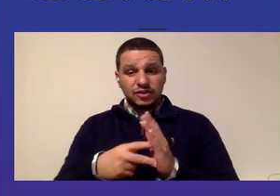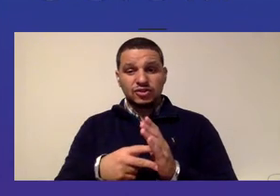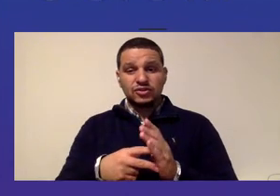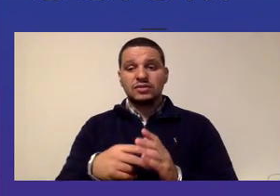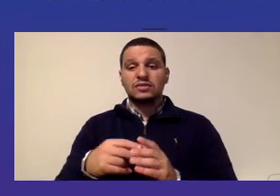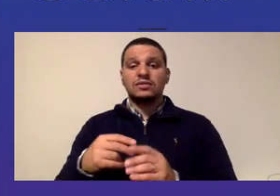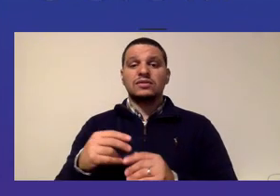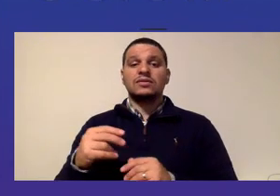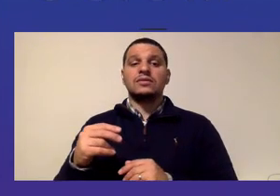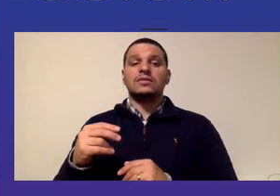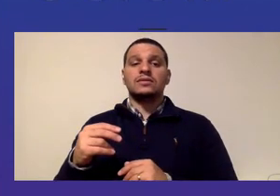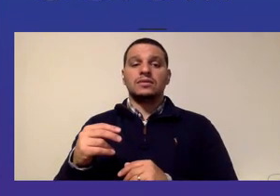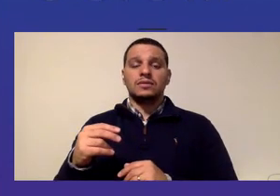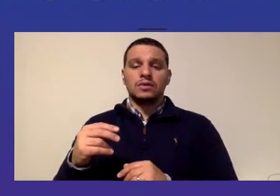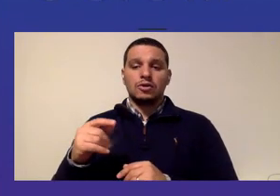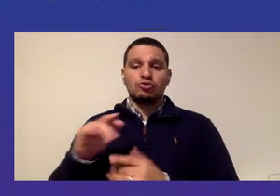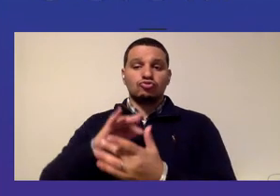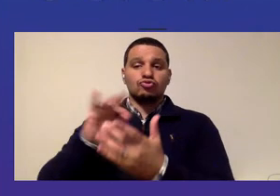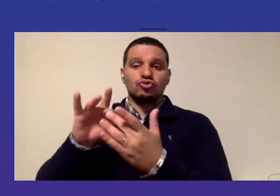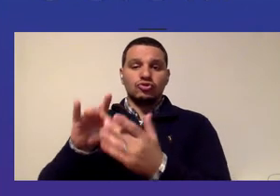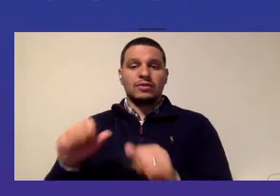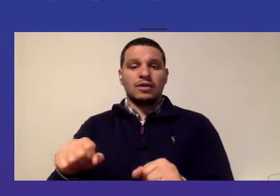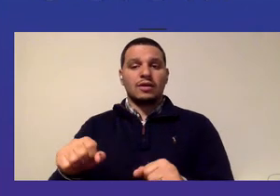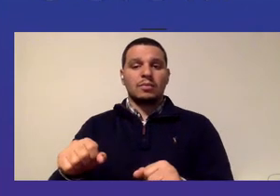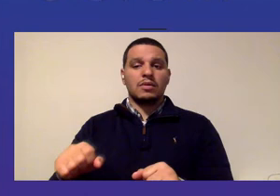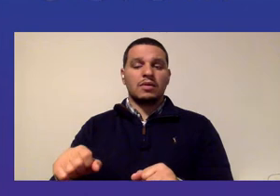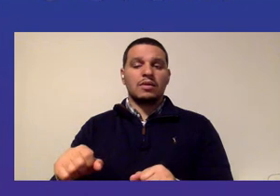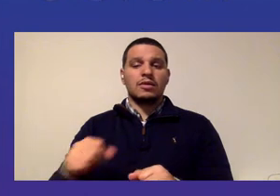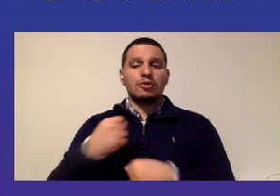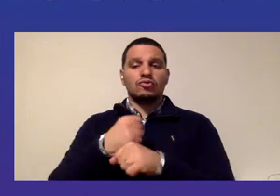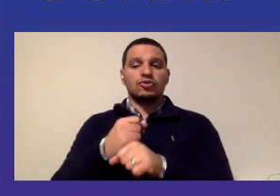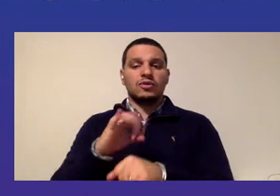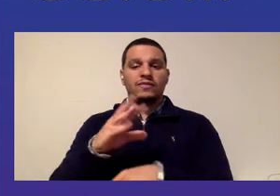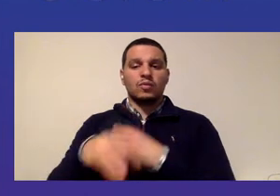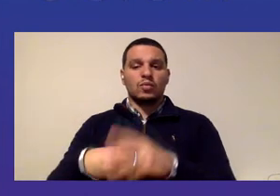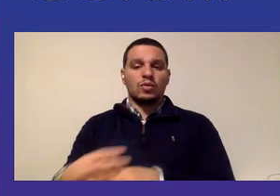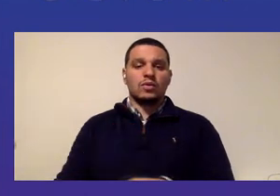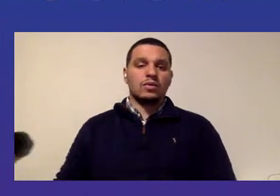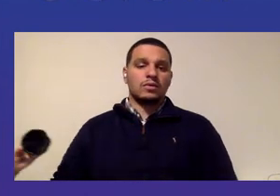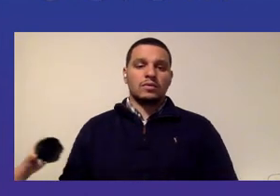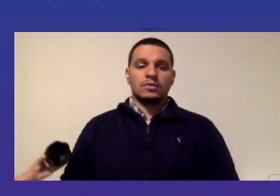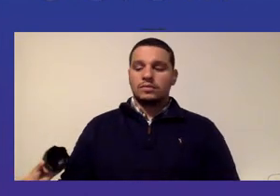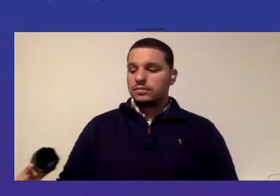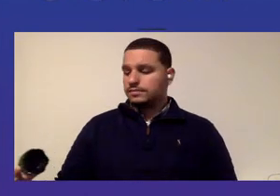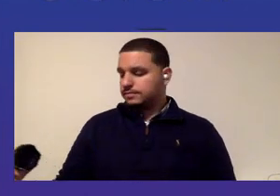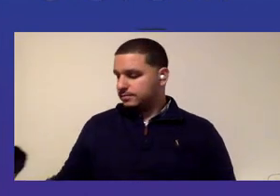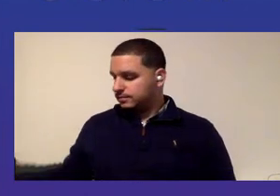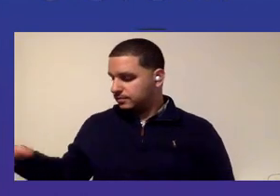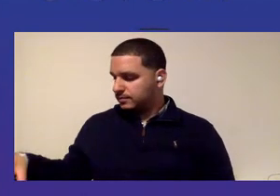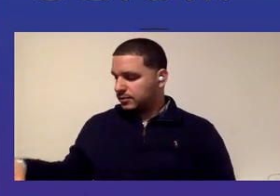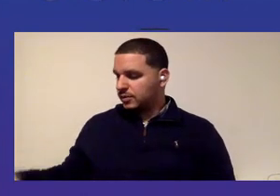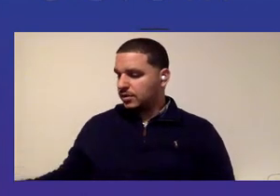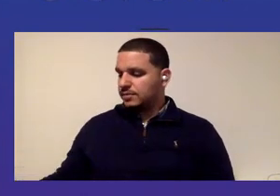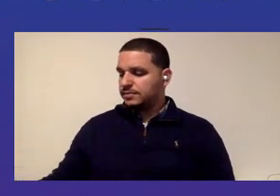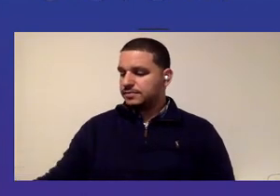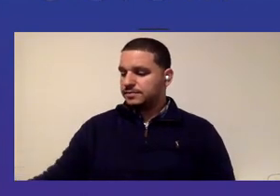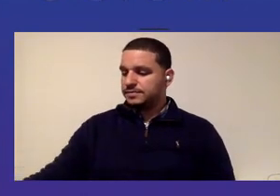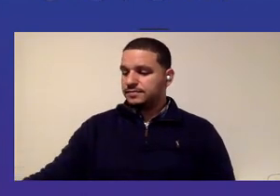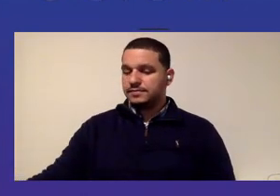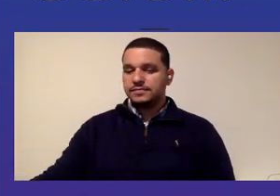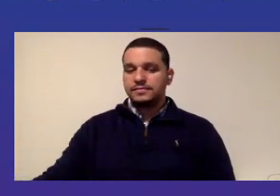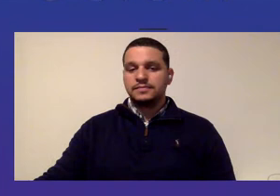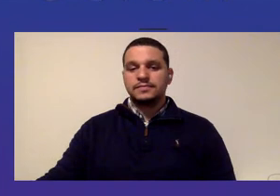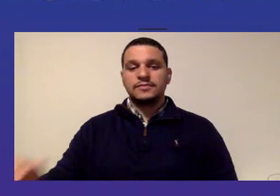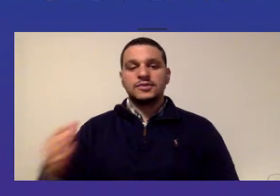a reaching out that enables the creation of worlds. I am so eager to start and in some